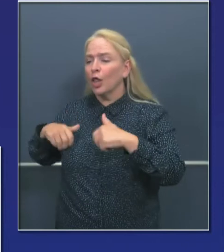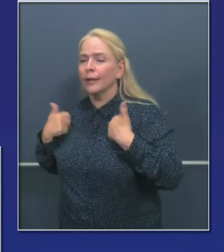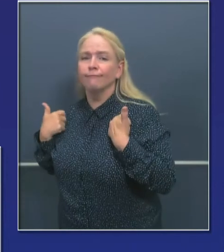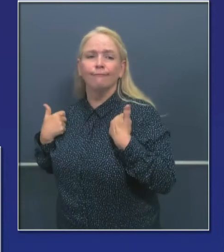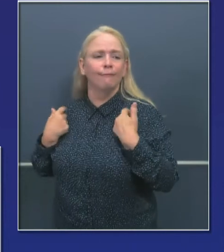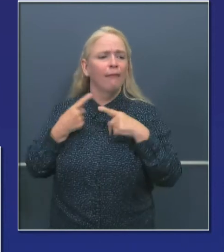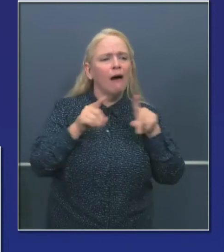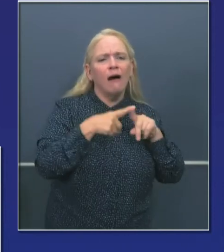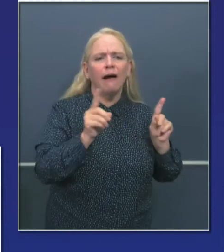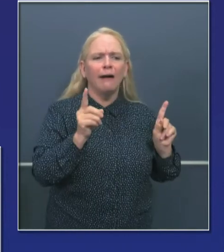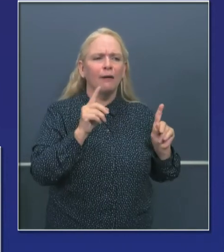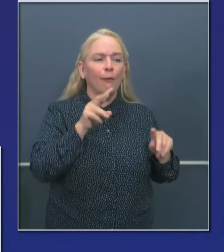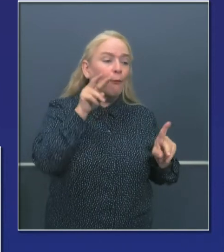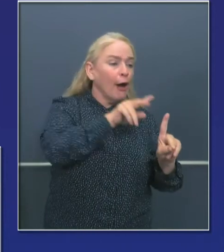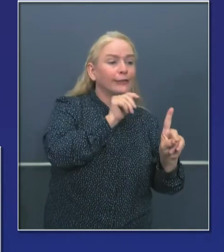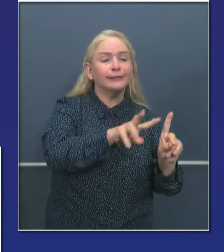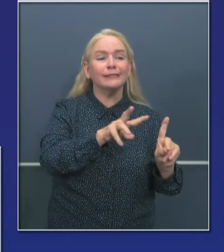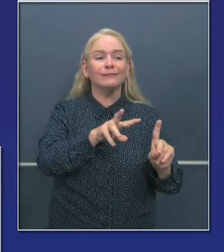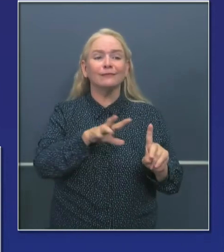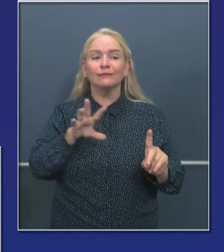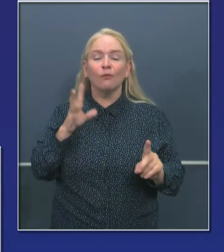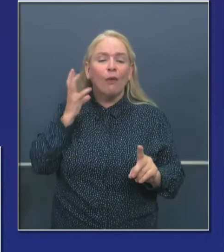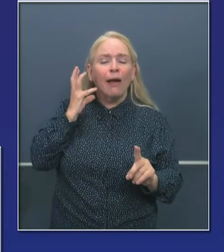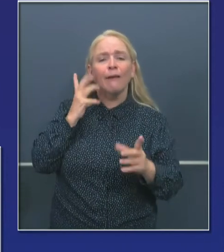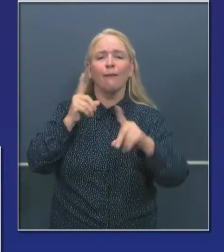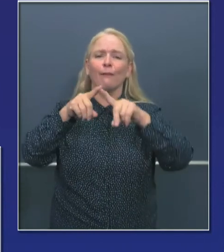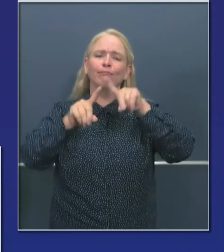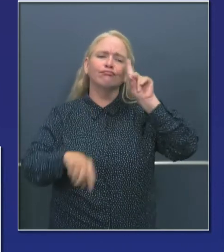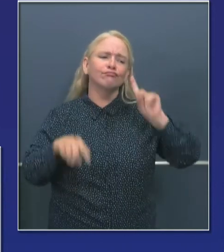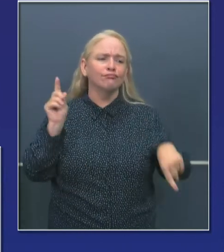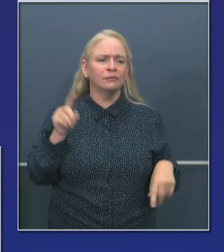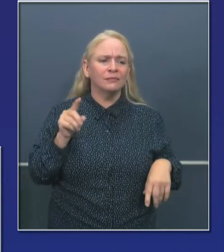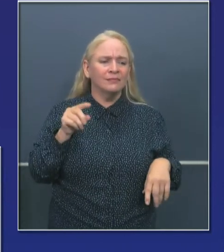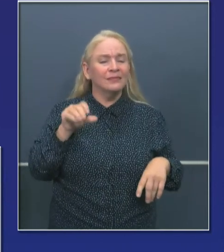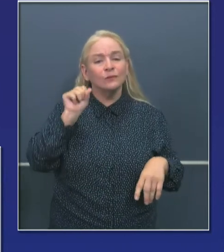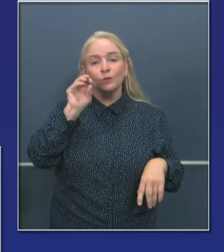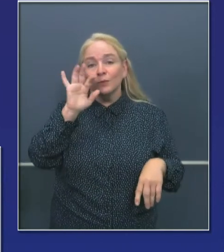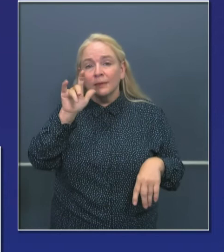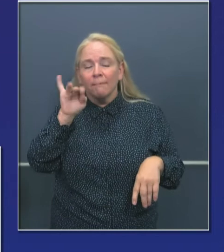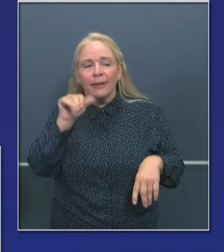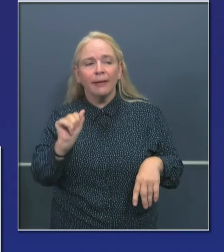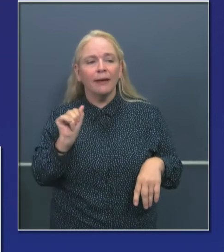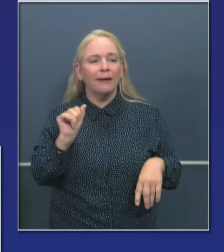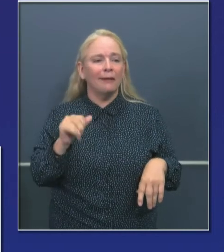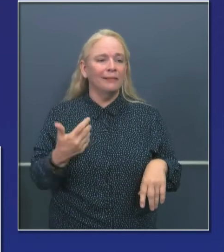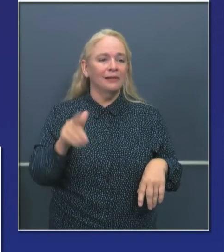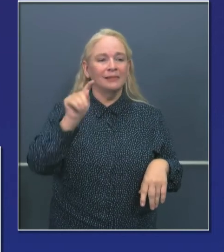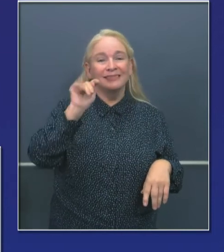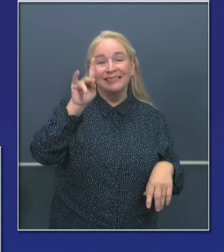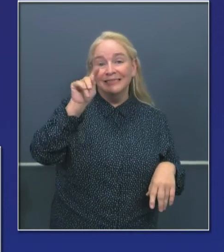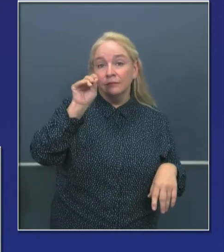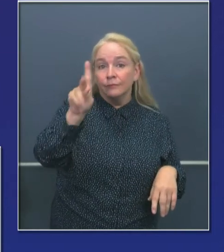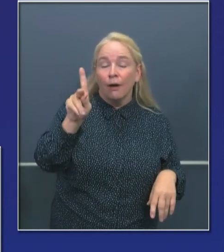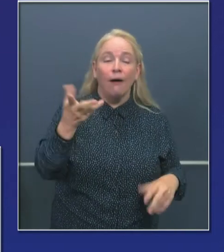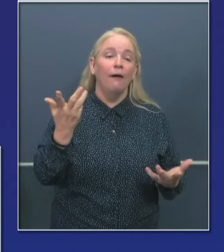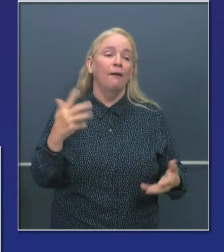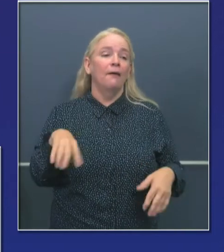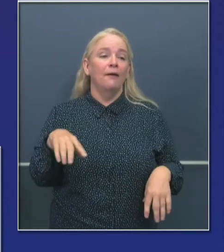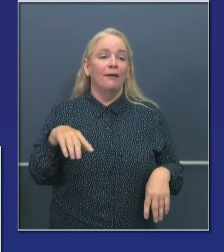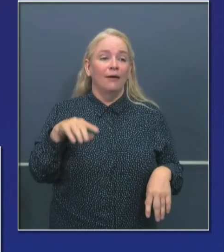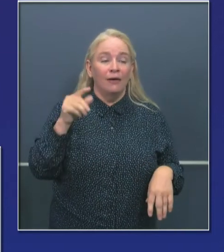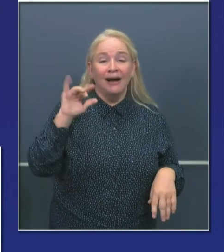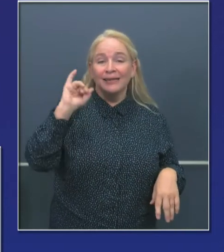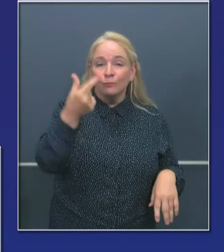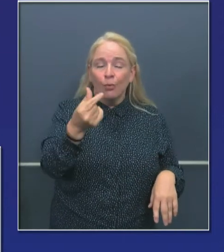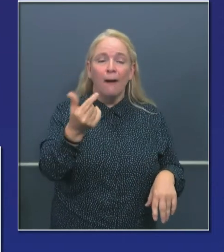watching broadcast TV, radio, or social media, if you're on TikTok or you're on Instagram, if you're doing more traditional social